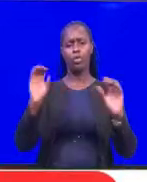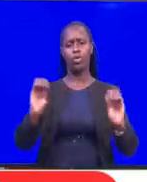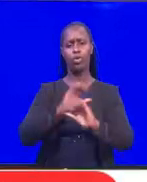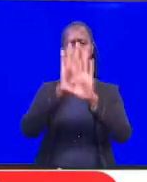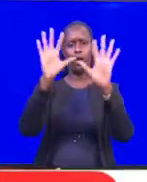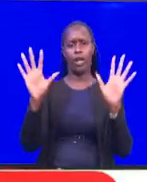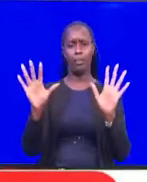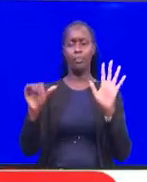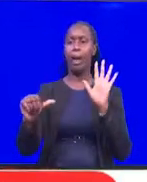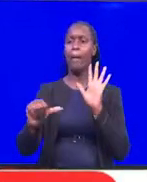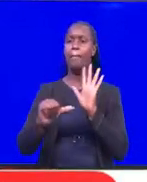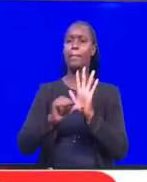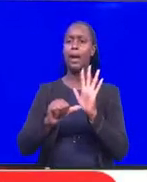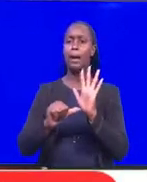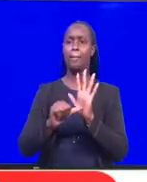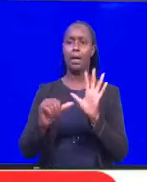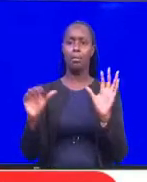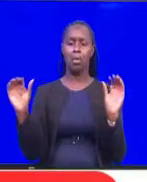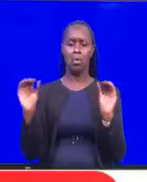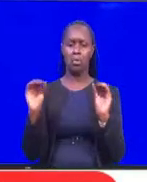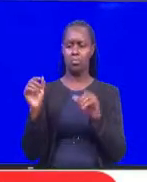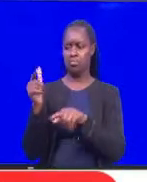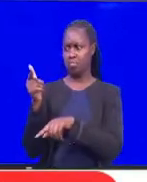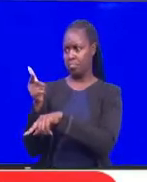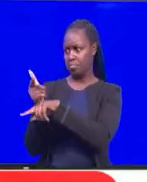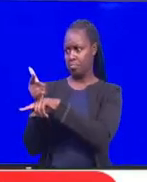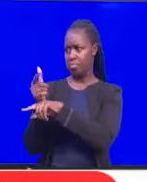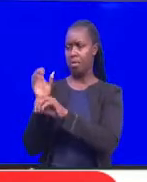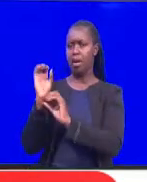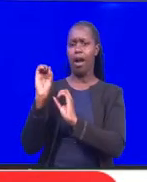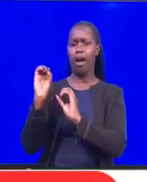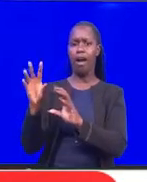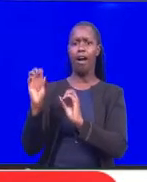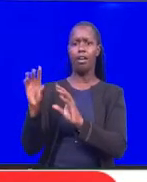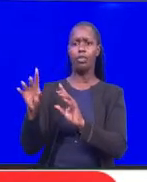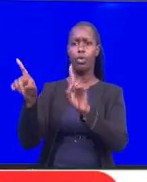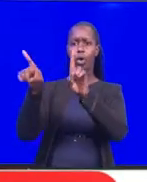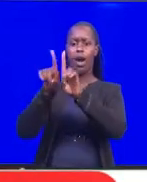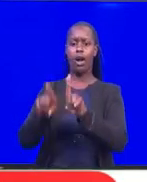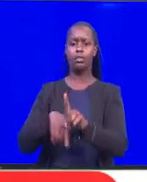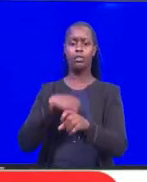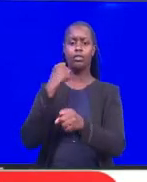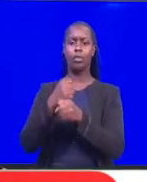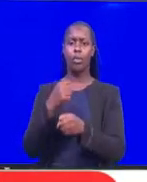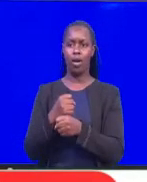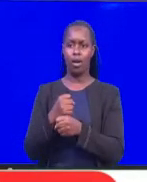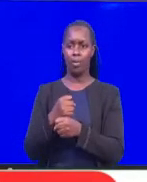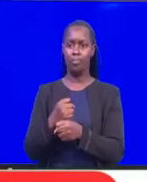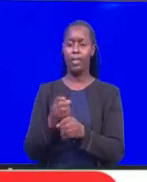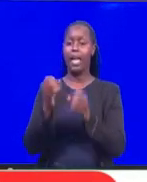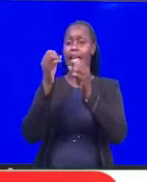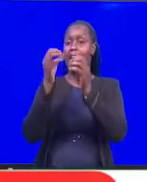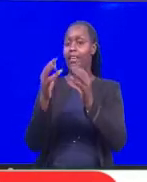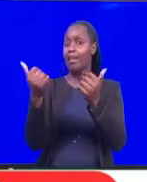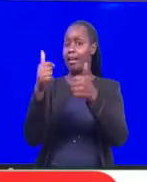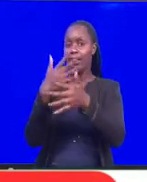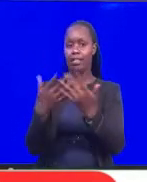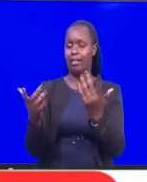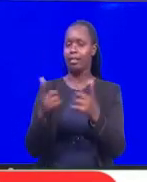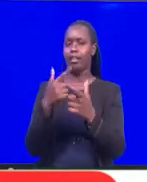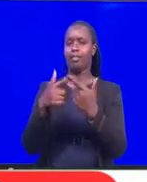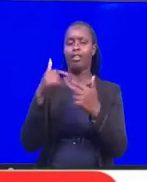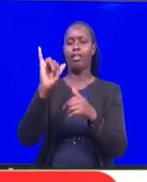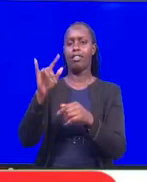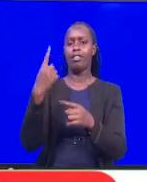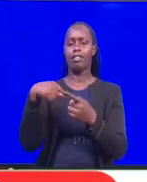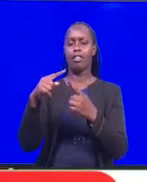problem whatsoever in recording officers as they perform their duties. If anything, it leads to increased accountability.